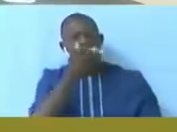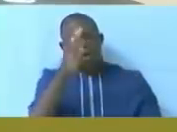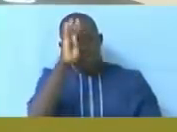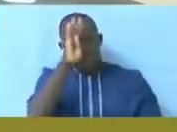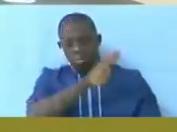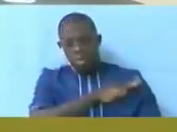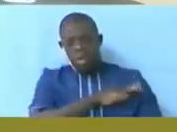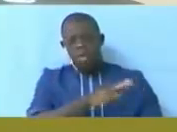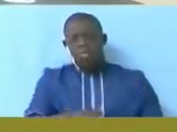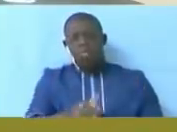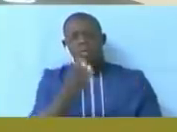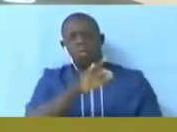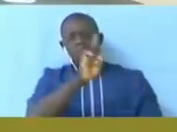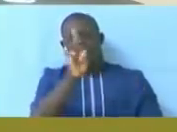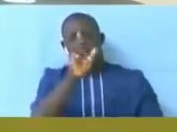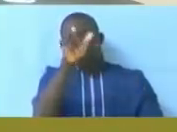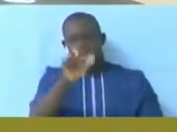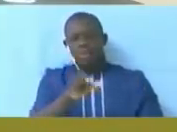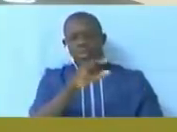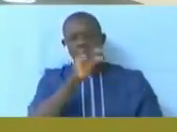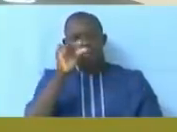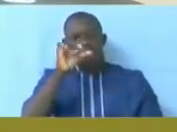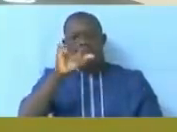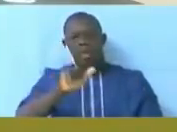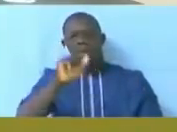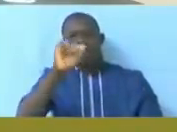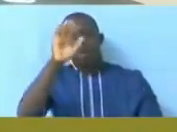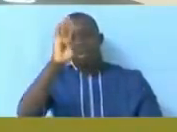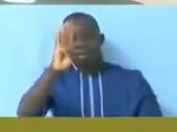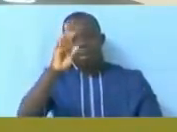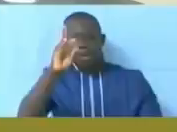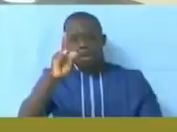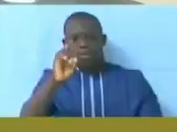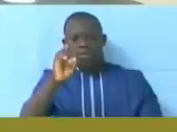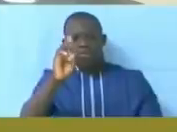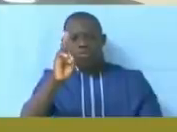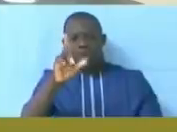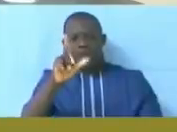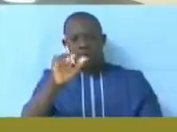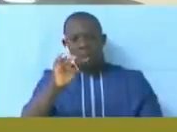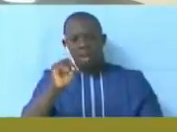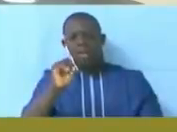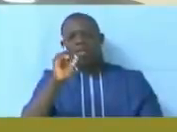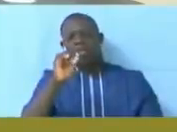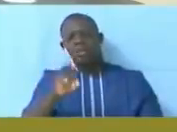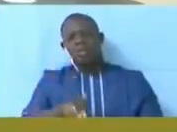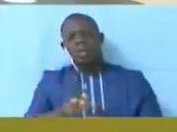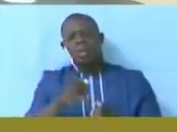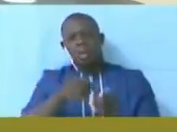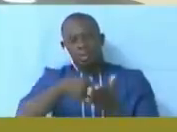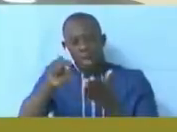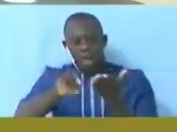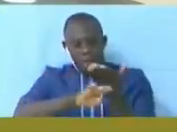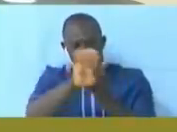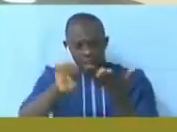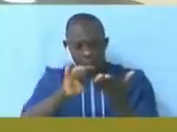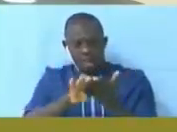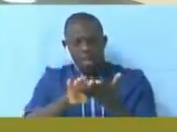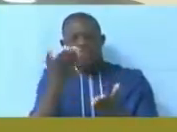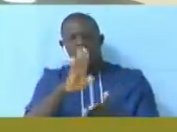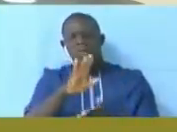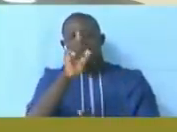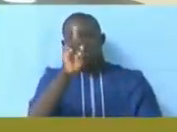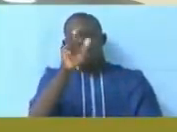Abdullahi Conte. Idokoma dola mikafo me Abdullahi Conte. He bought a parcel of land. Aye, keno dola sang. From one Abdullahi Cham in Sukuta. And